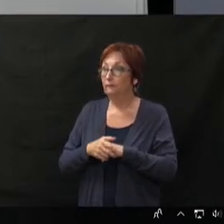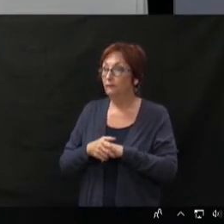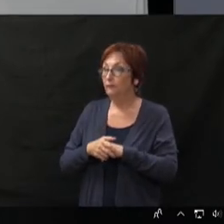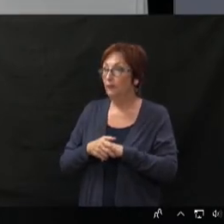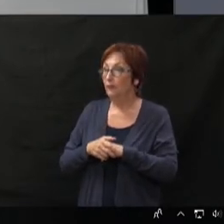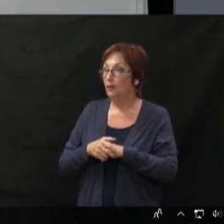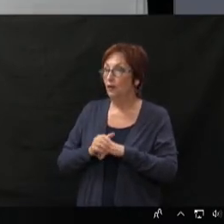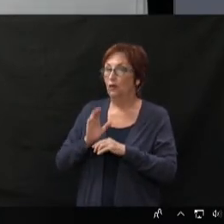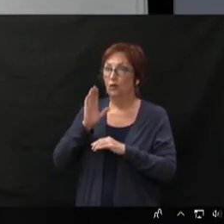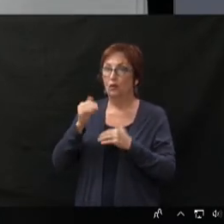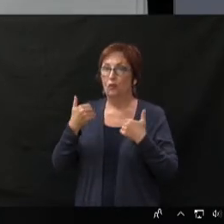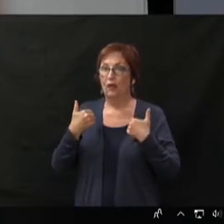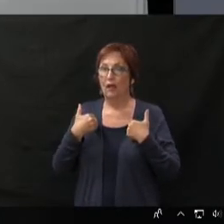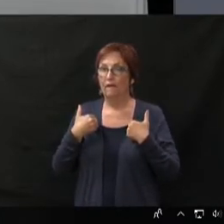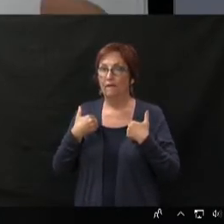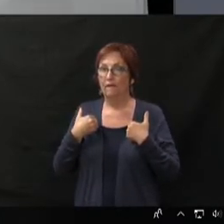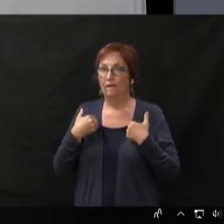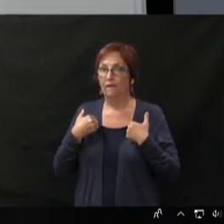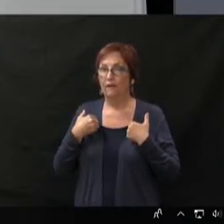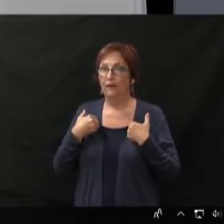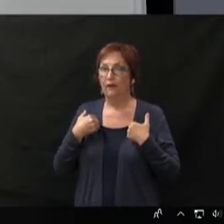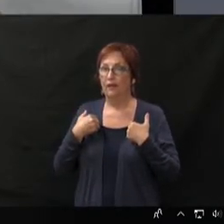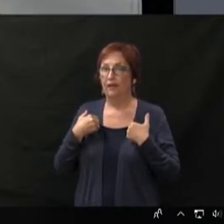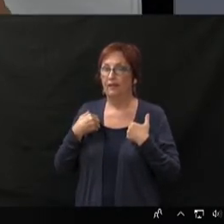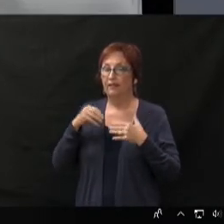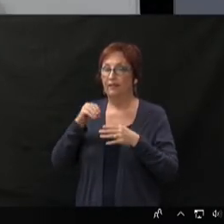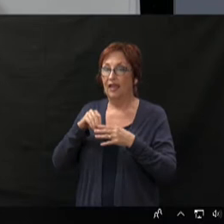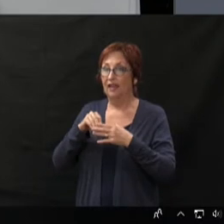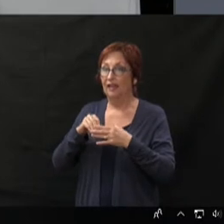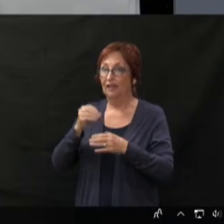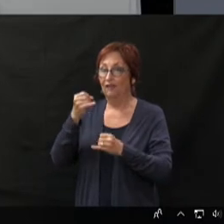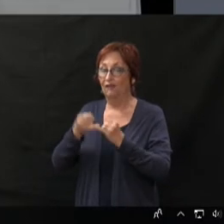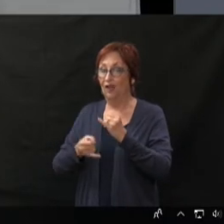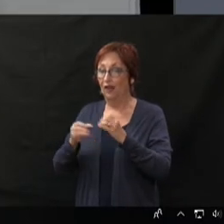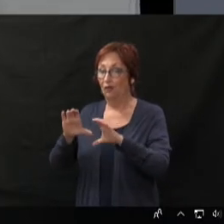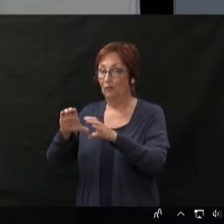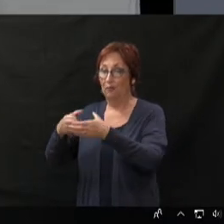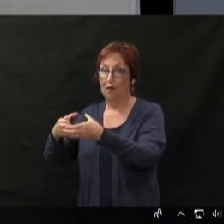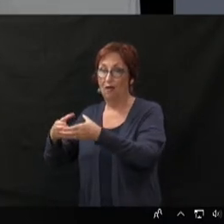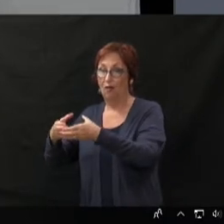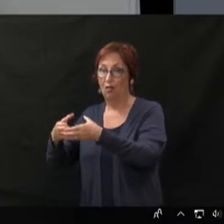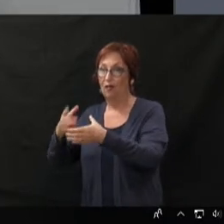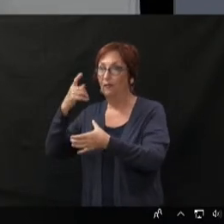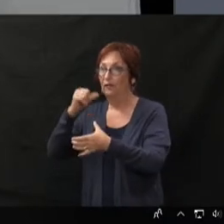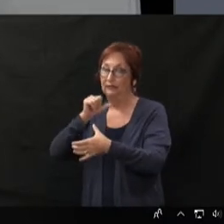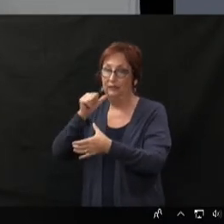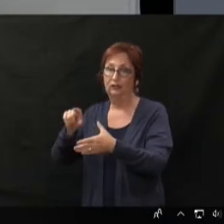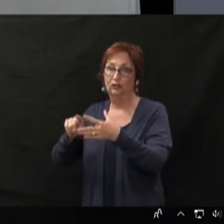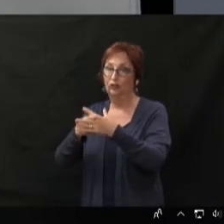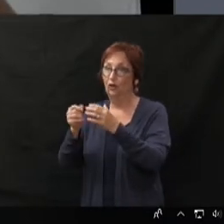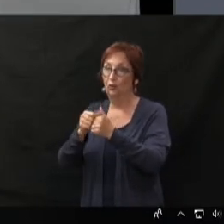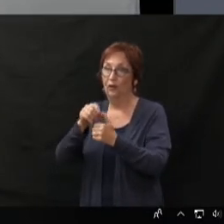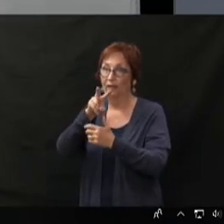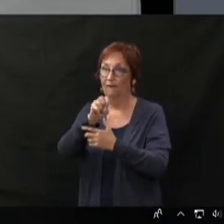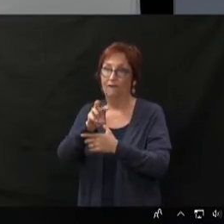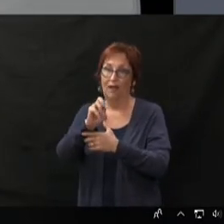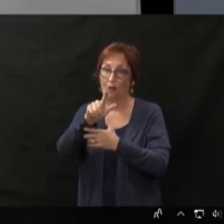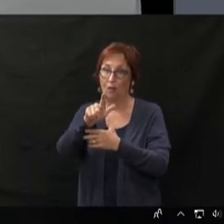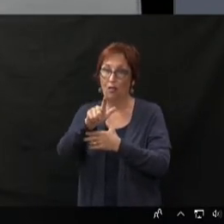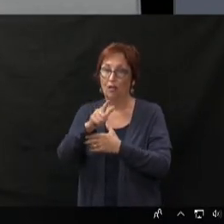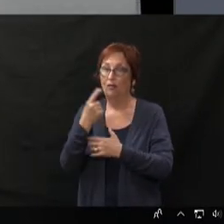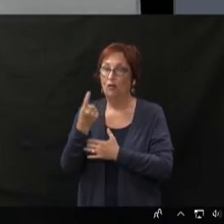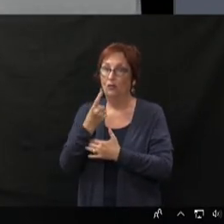you will put that in the final pile because it doesn't start with a vowel. The only time it goes in the